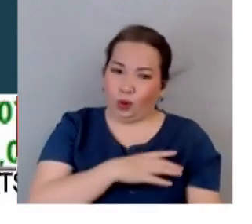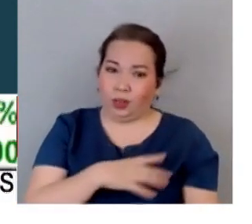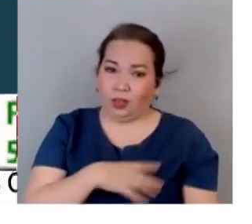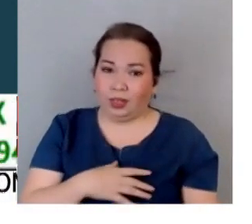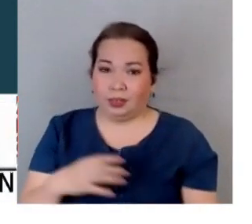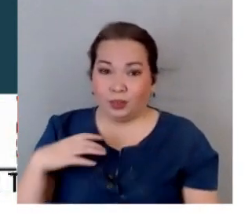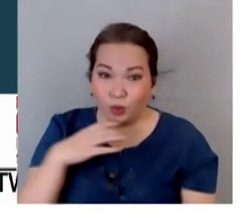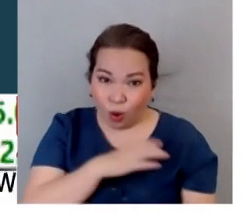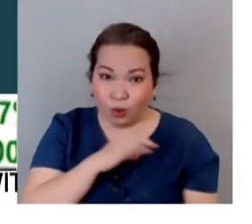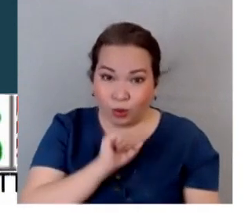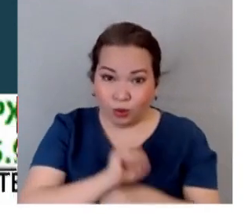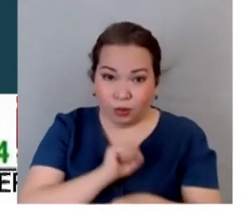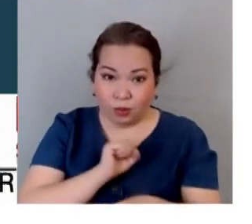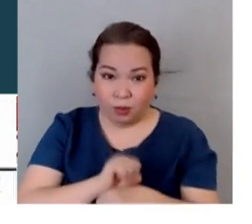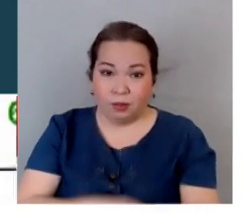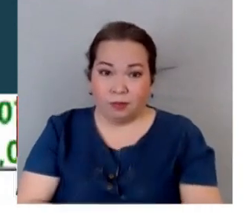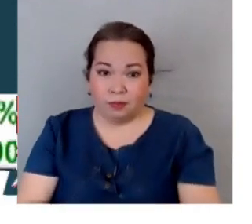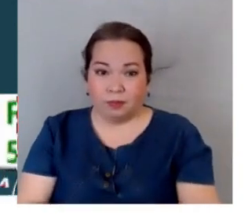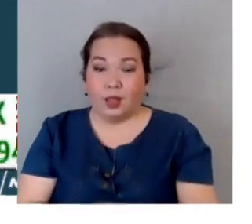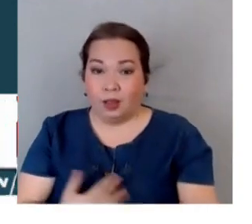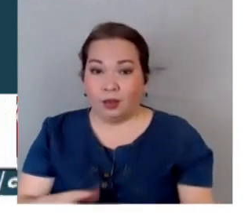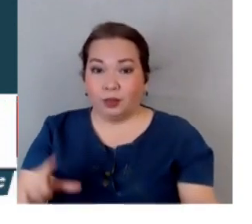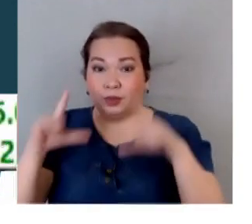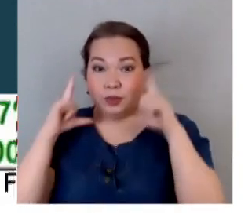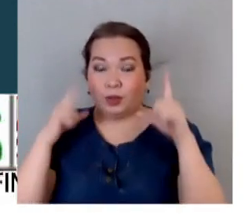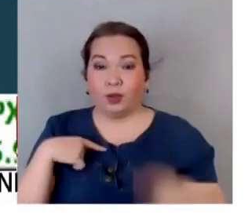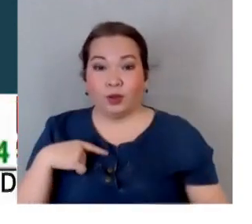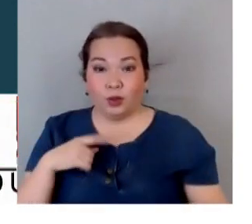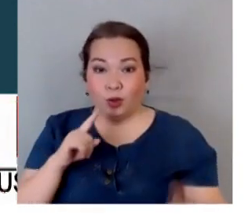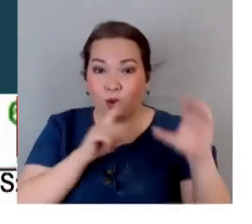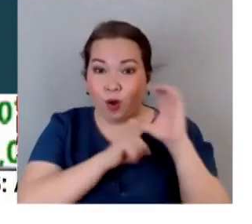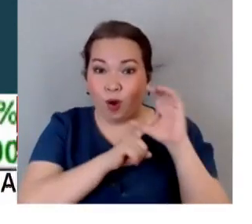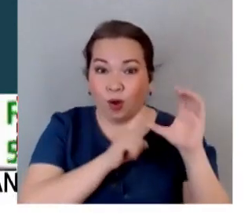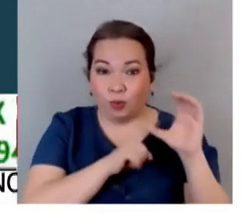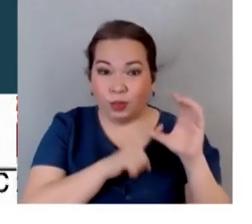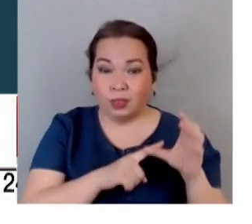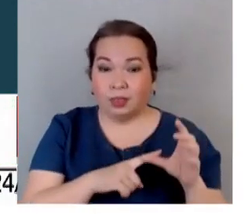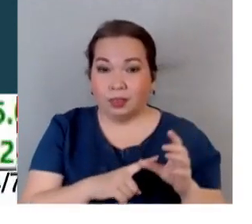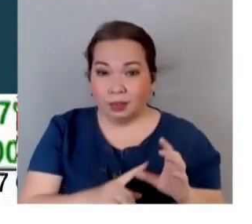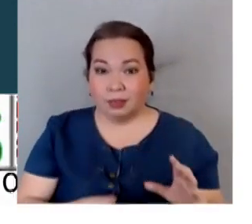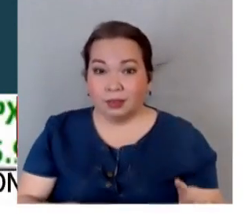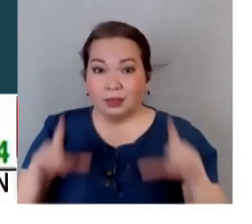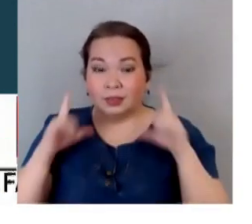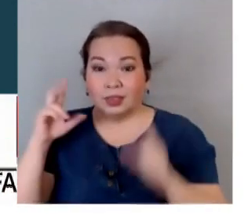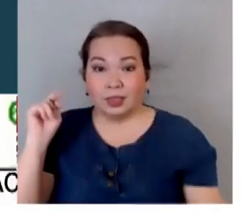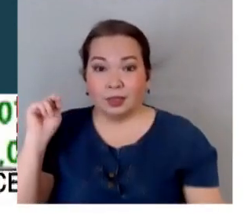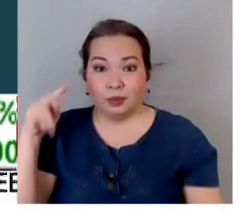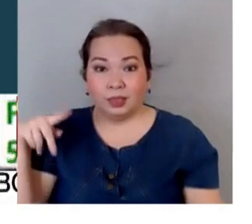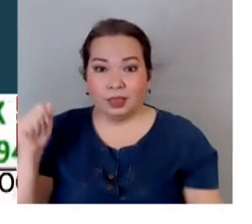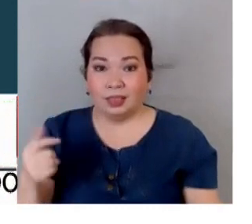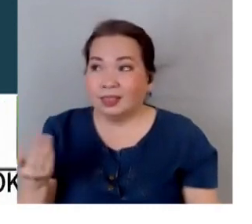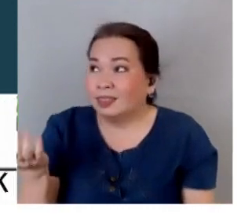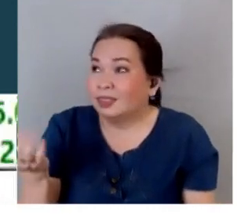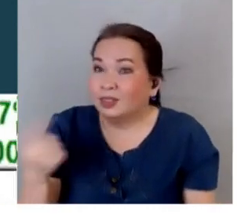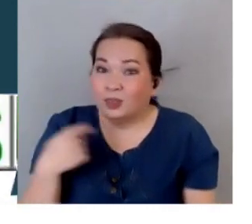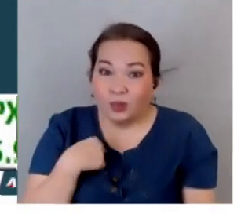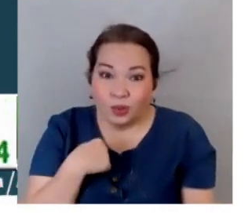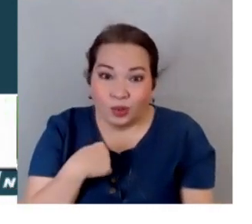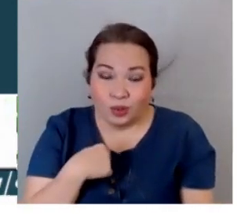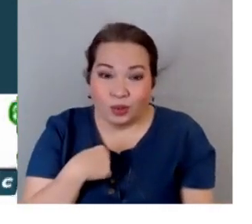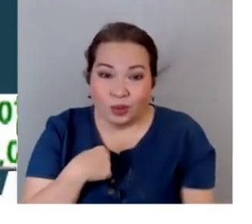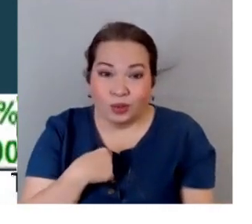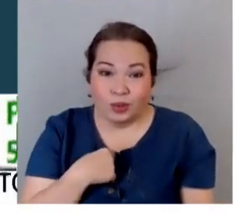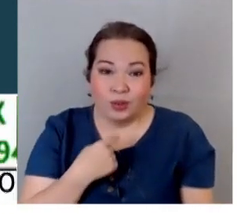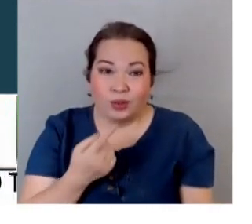was pronounced to be communist, pronounced to be NPA. That's why I said, listen, during the